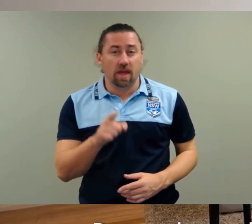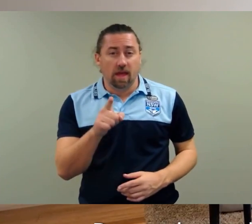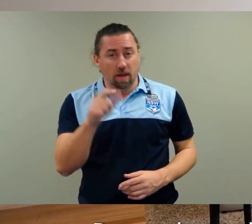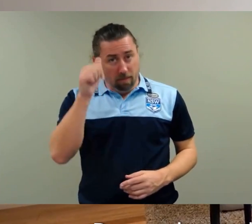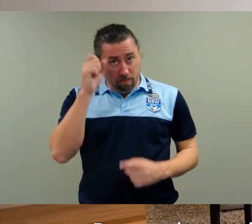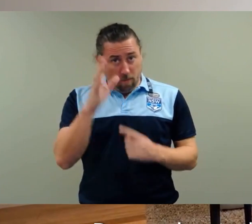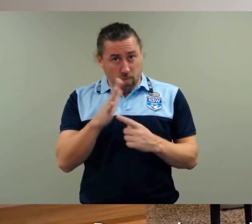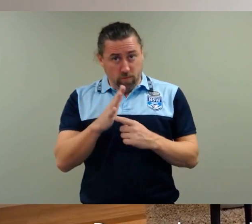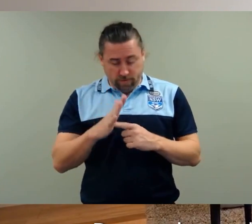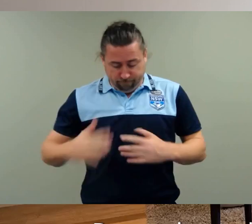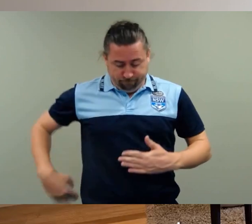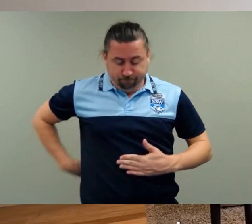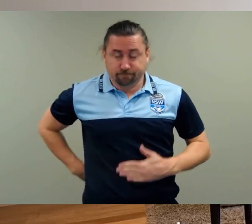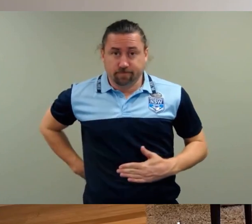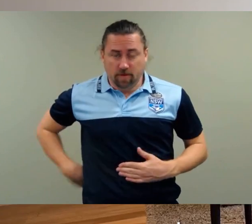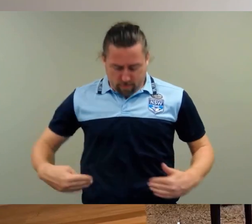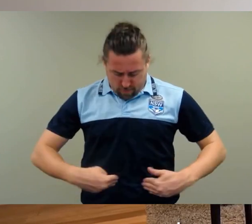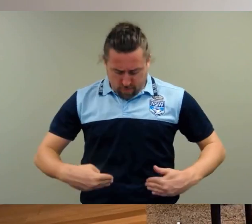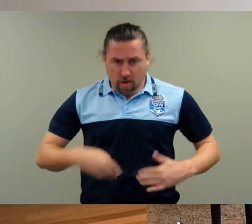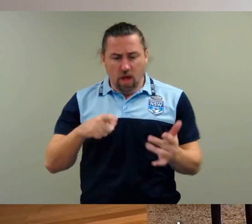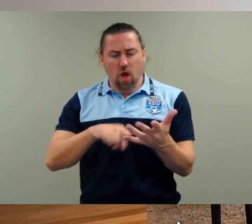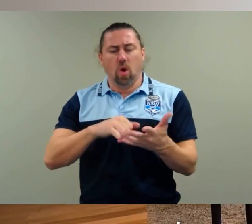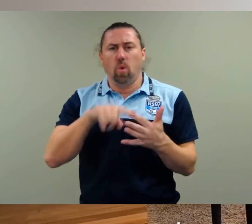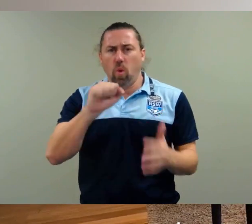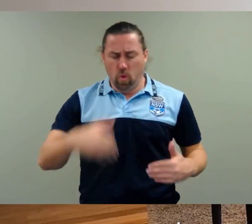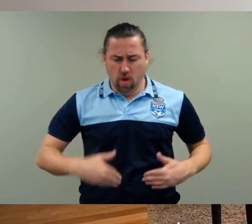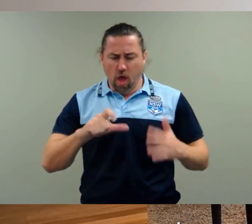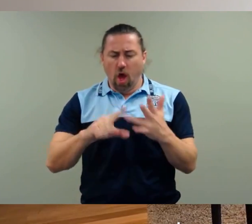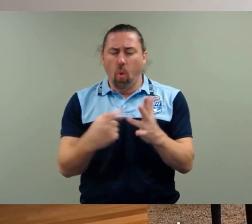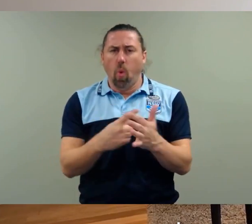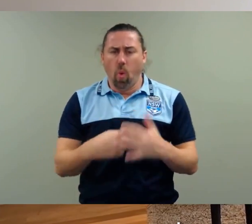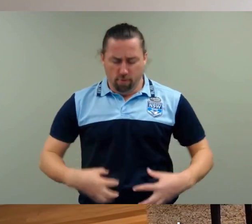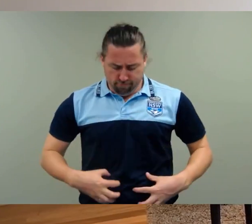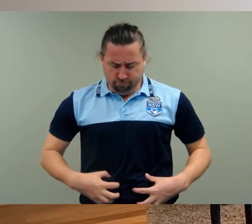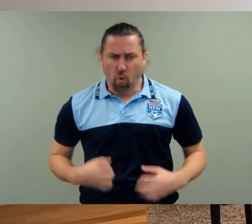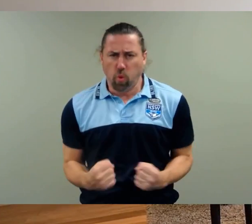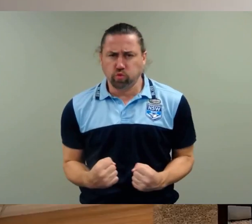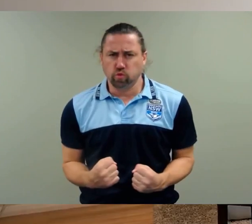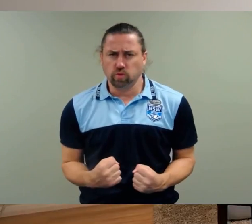Remember to keep your back nice and straight by engaging your core muscles.